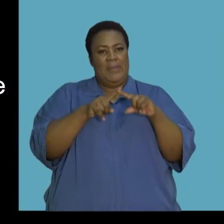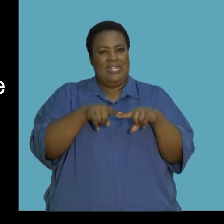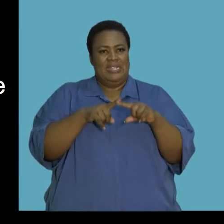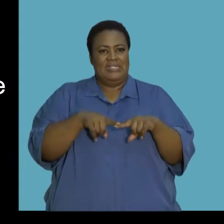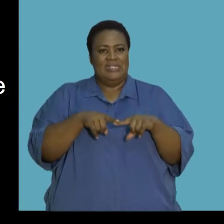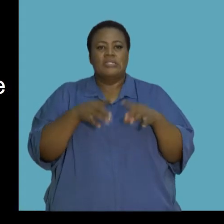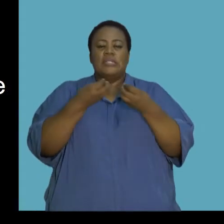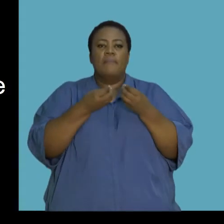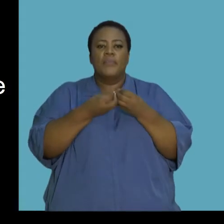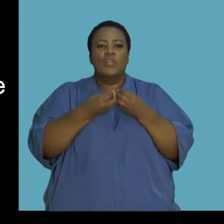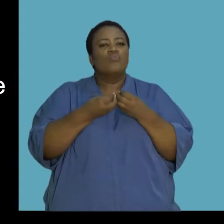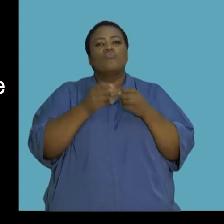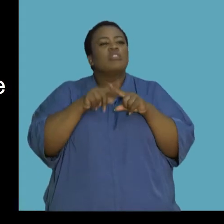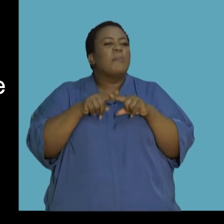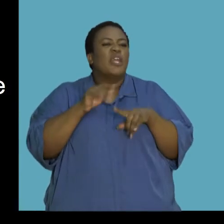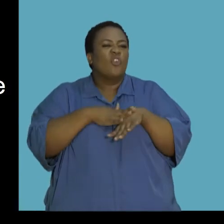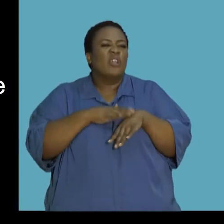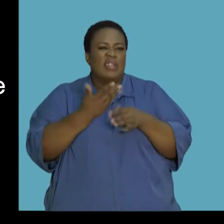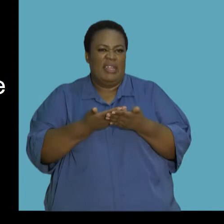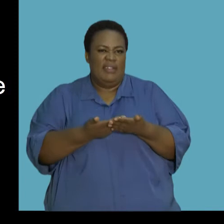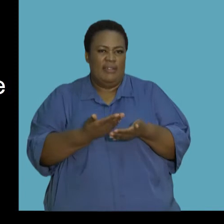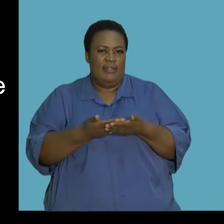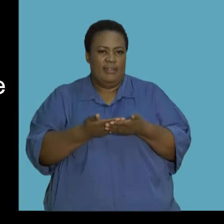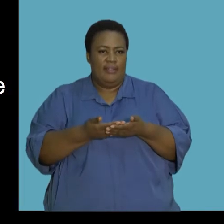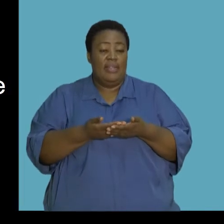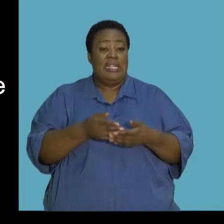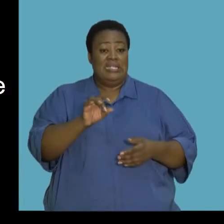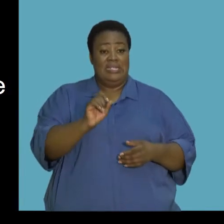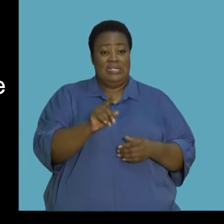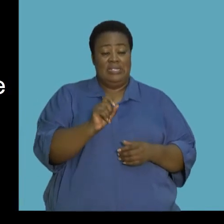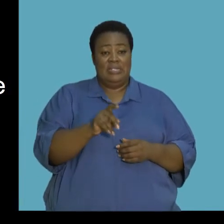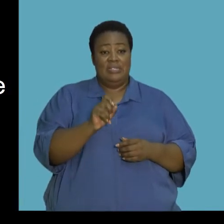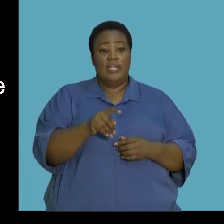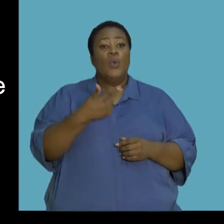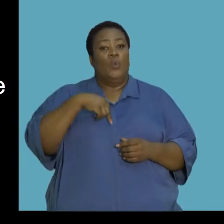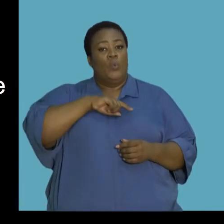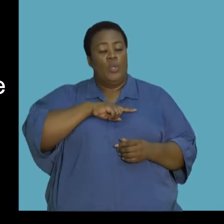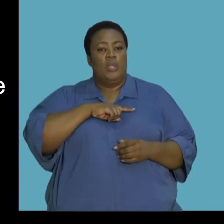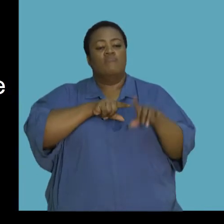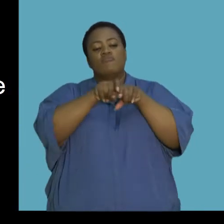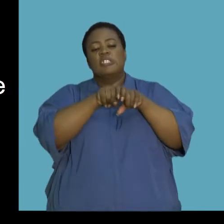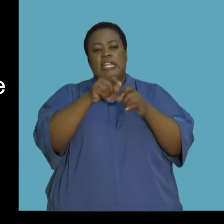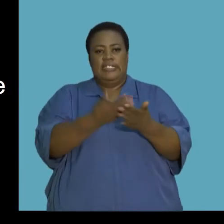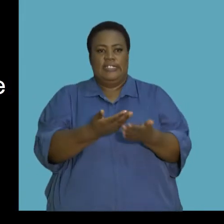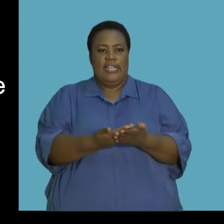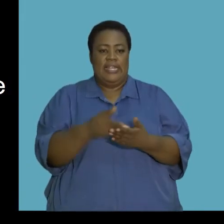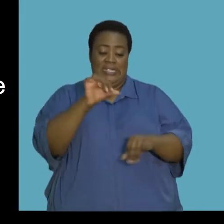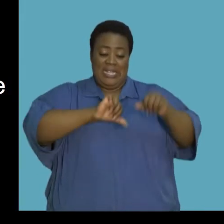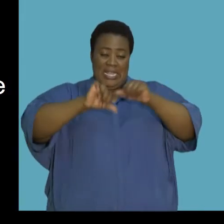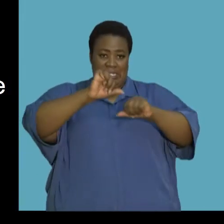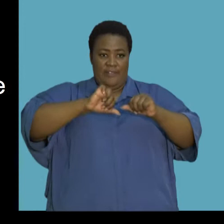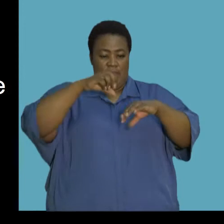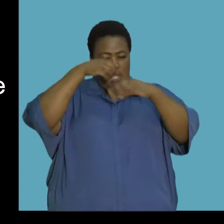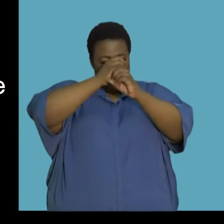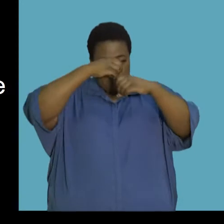word dependent means something that you can count on. Okay, so the dependent variable is one in which we can test